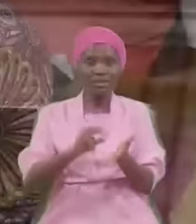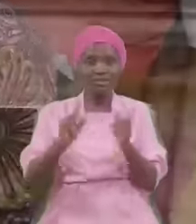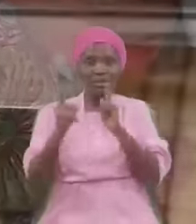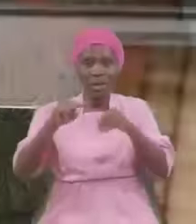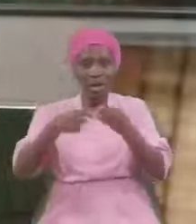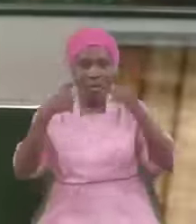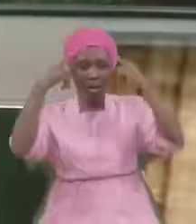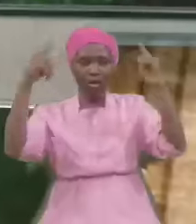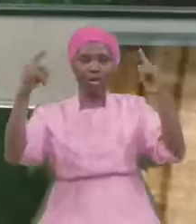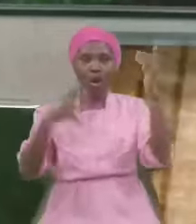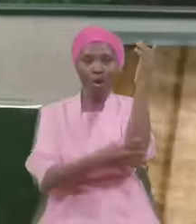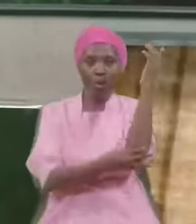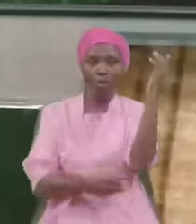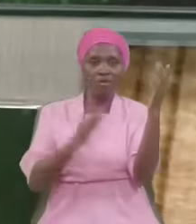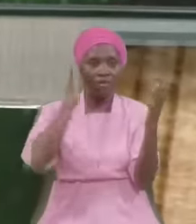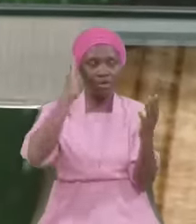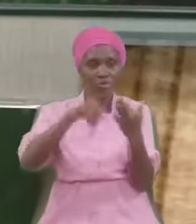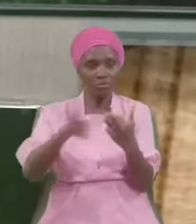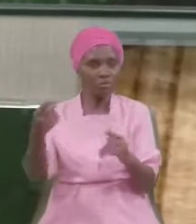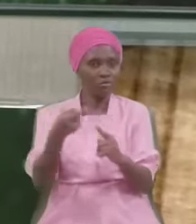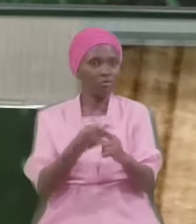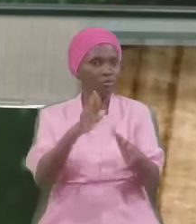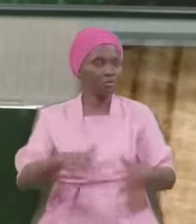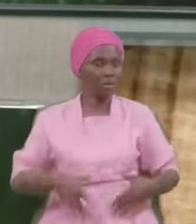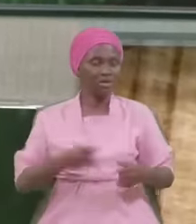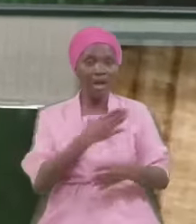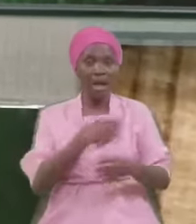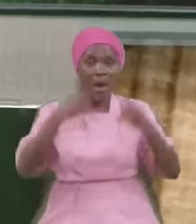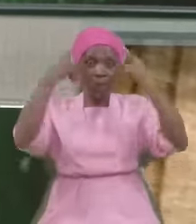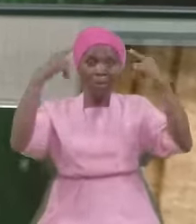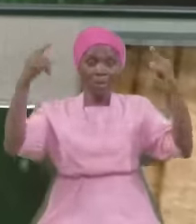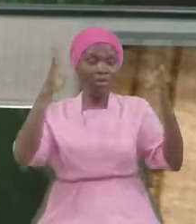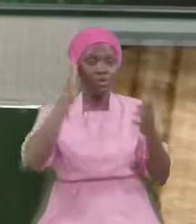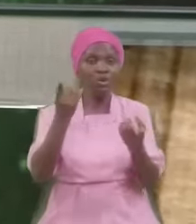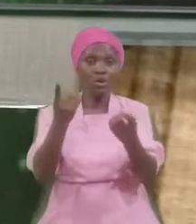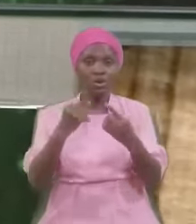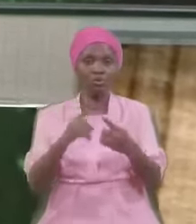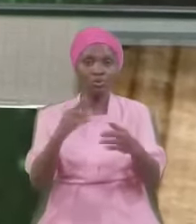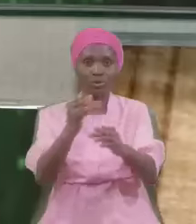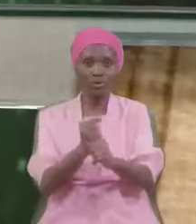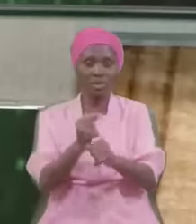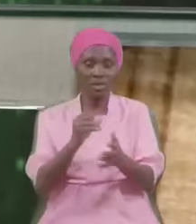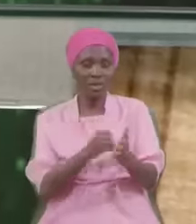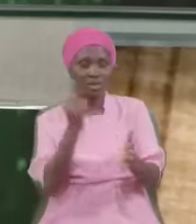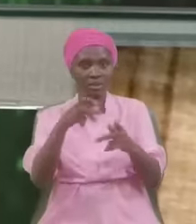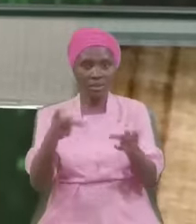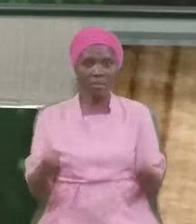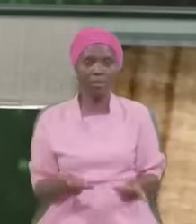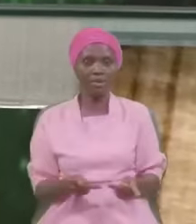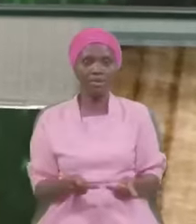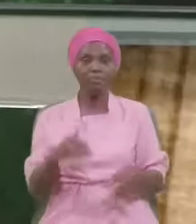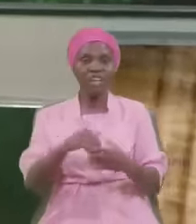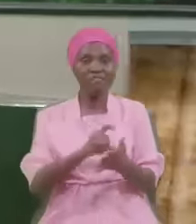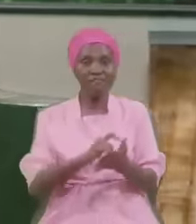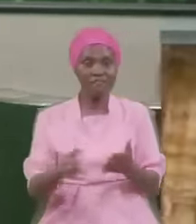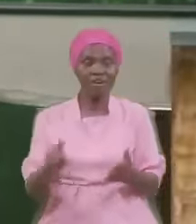Prosperity will take its place, and the gold of Ophir as the stones of the brooks. Look at verse